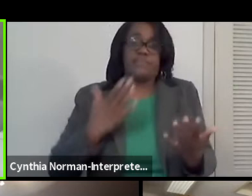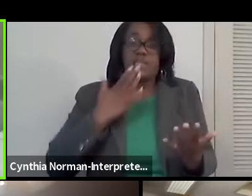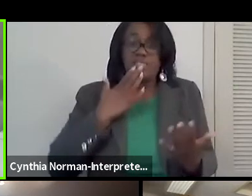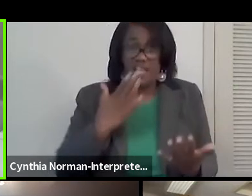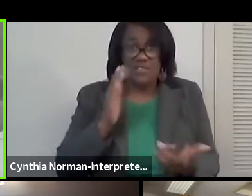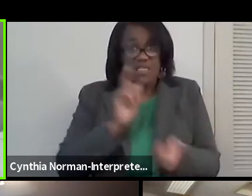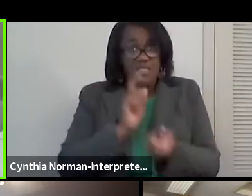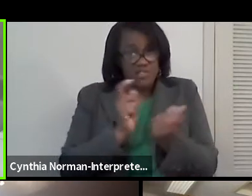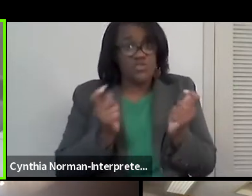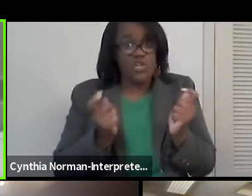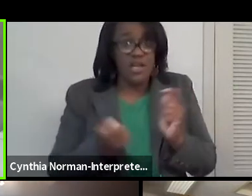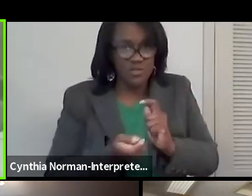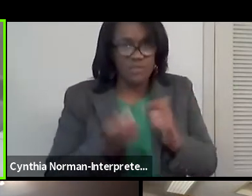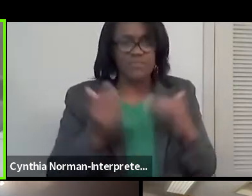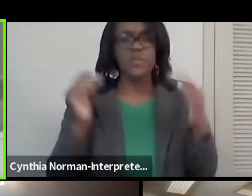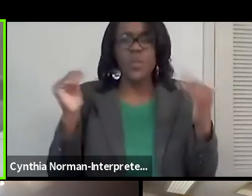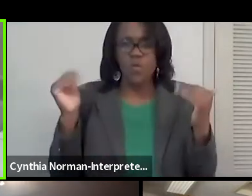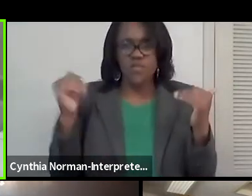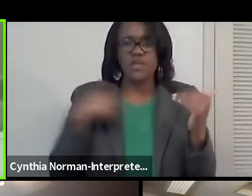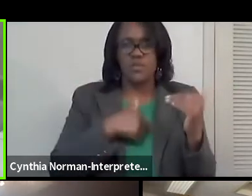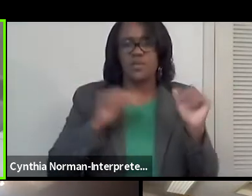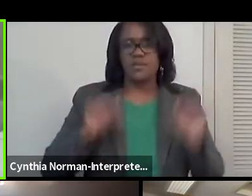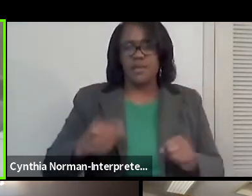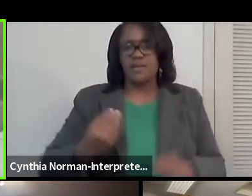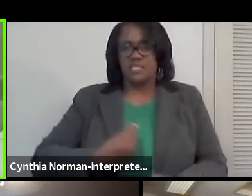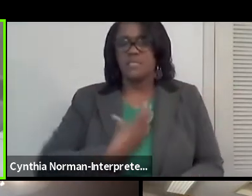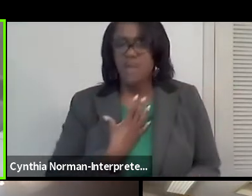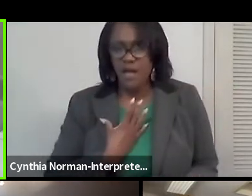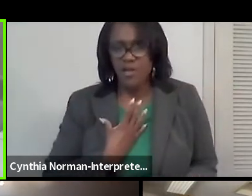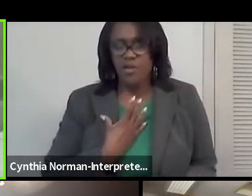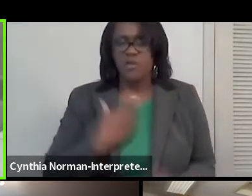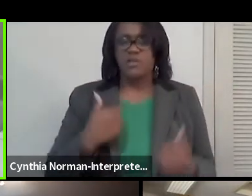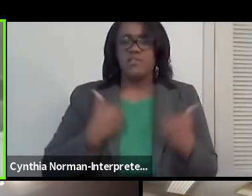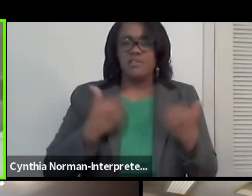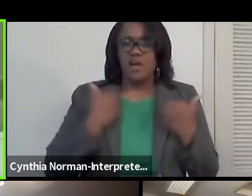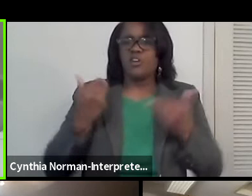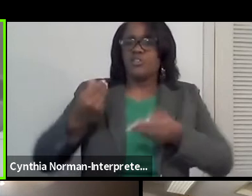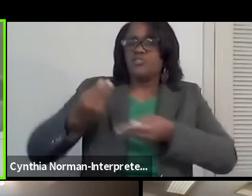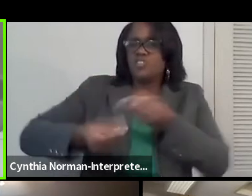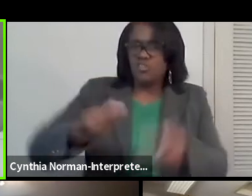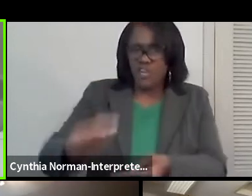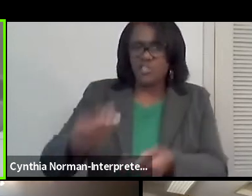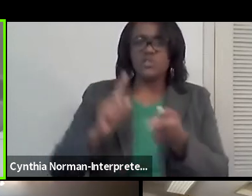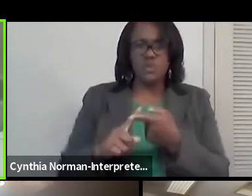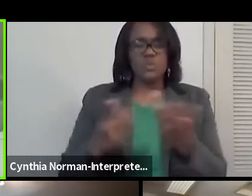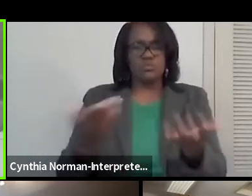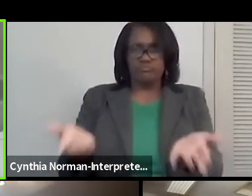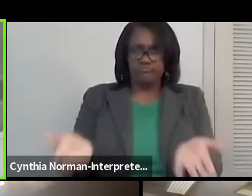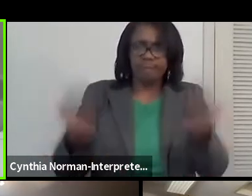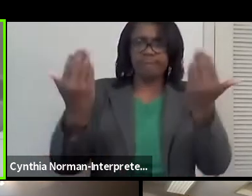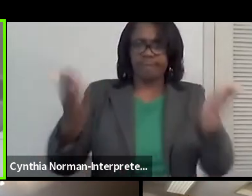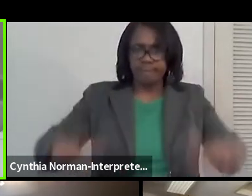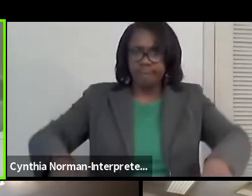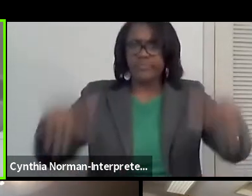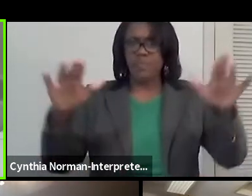and hopefully we can help to inspire even like a younger generation to come up and be in this field with